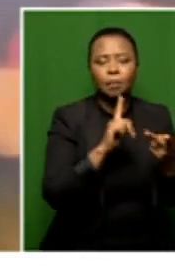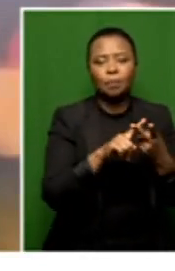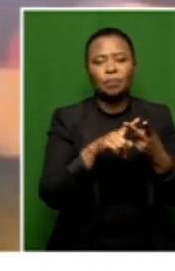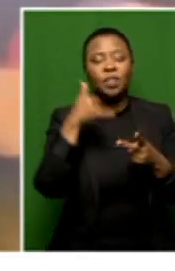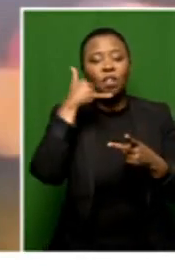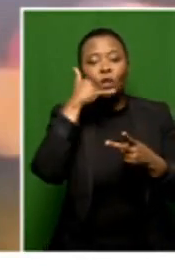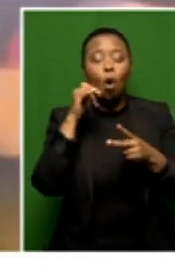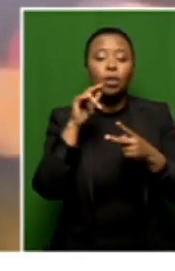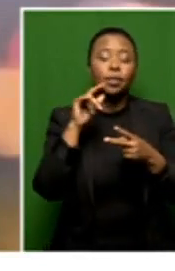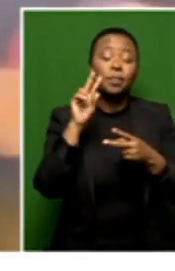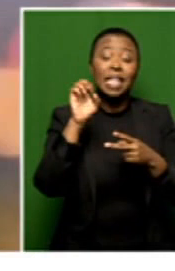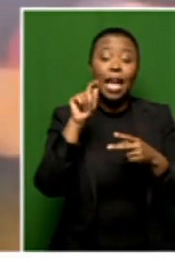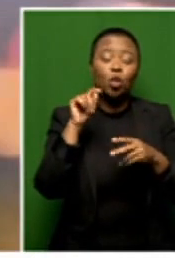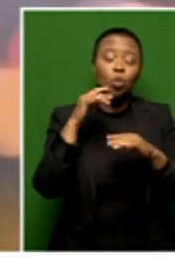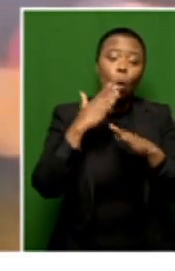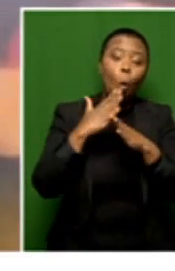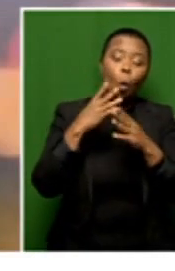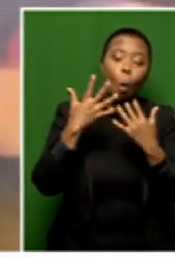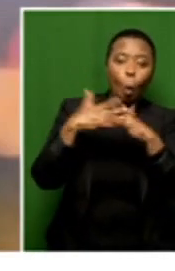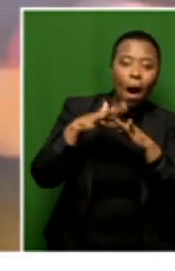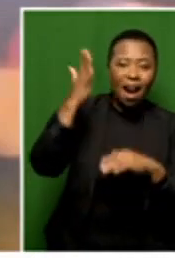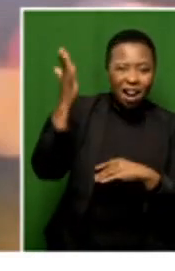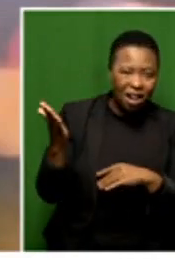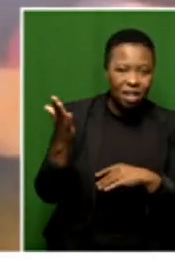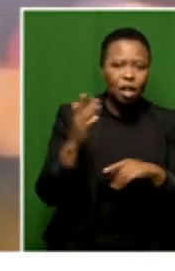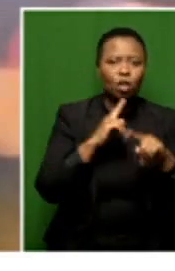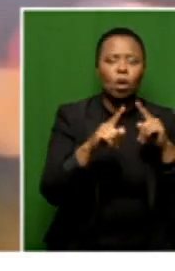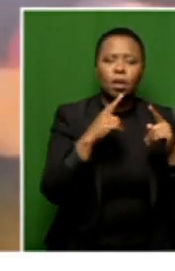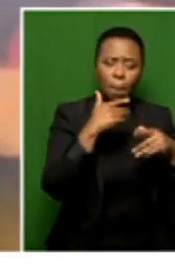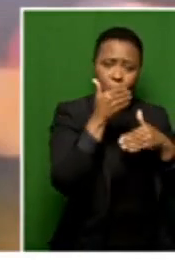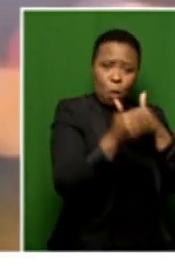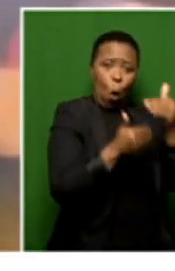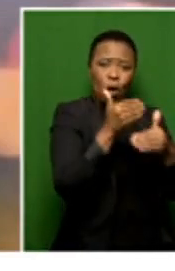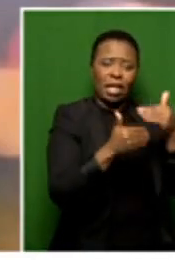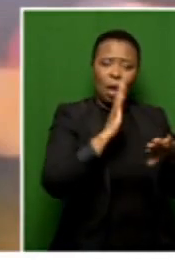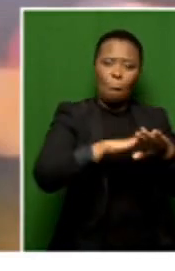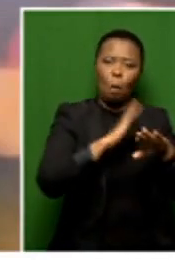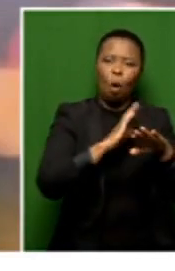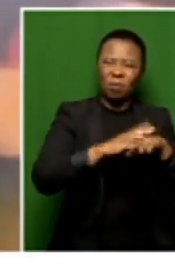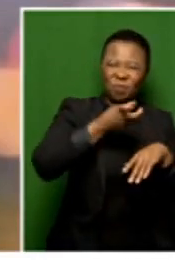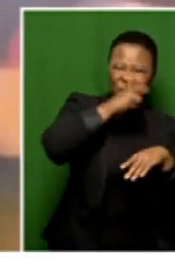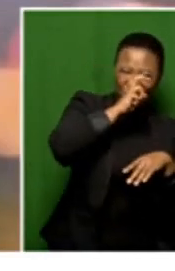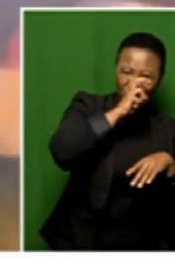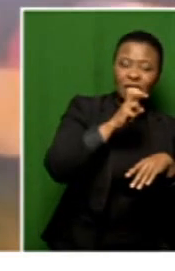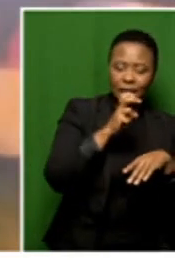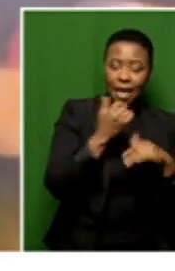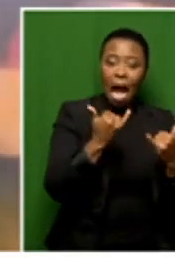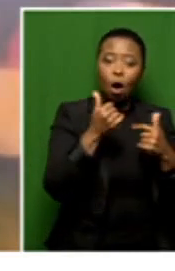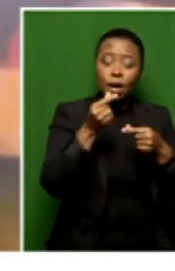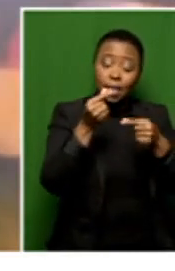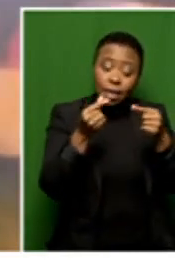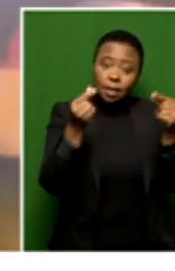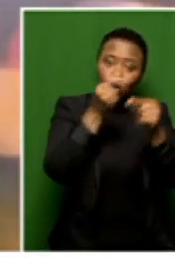network operators who have talked to already to say, let's look at tightening our processes. How does SIMswap take place right now? How